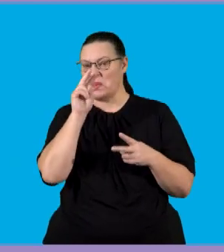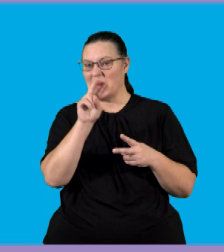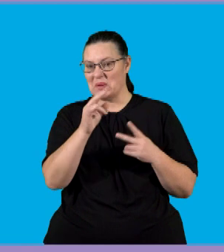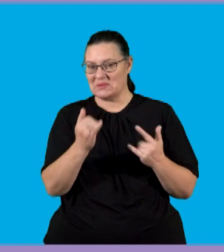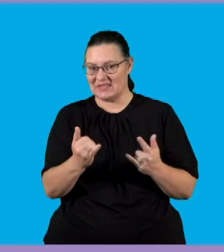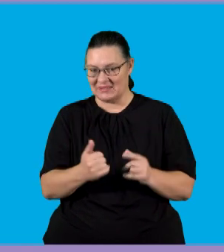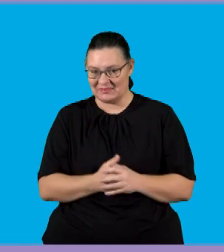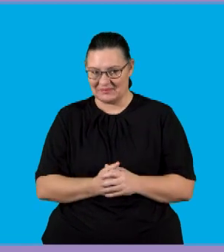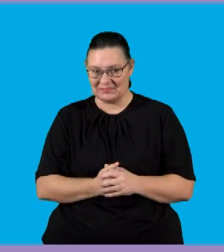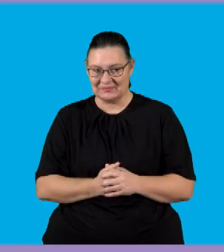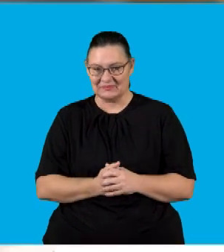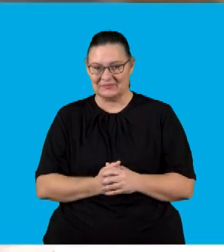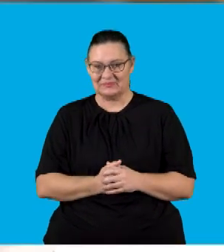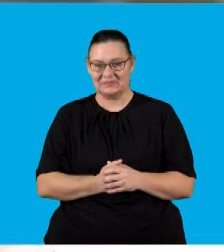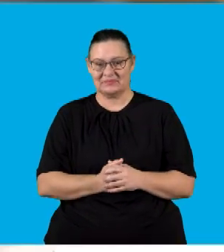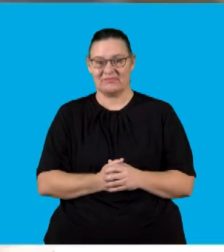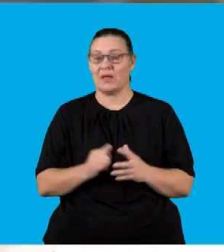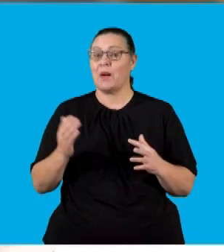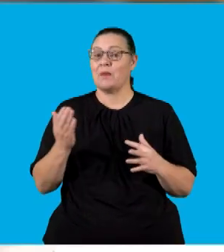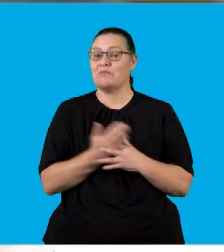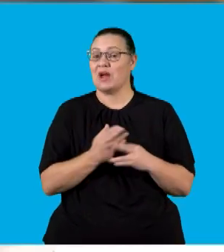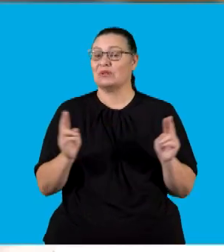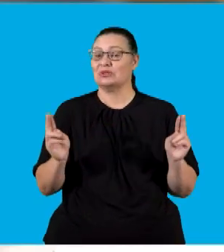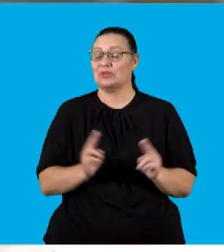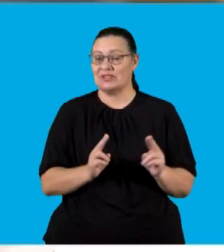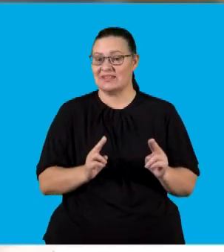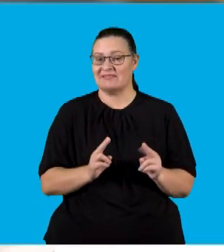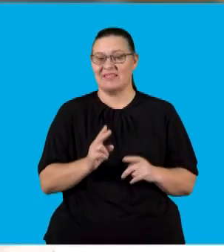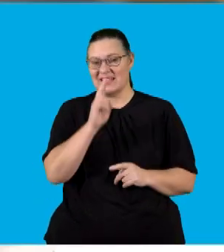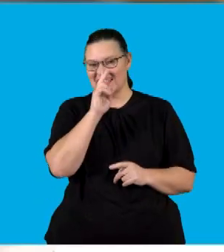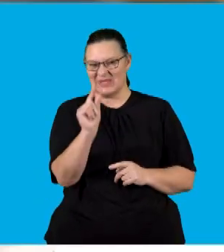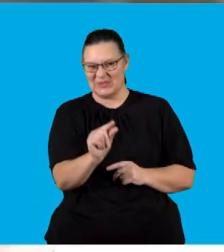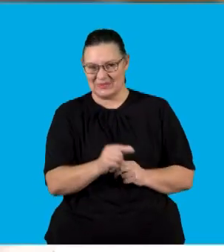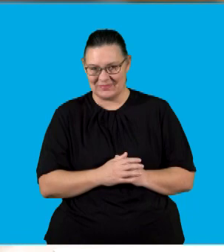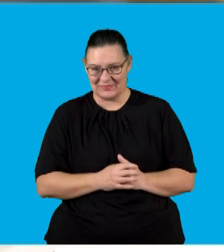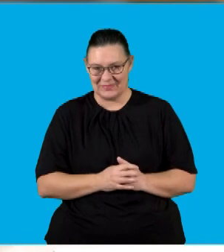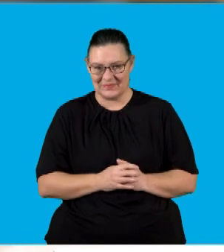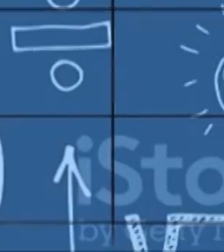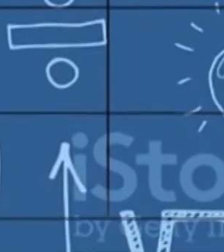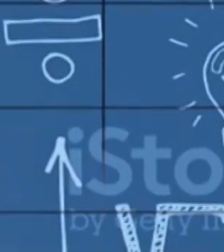in this lesson. Let's quickly go for an ad break and then we'll see you just now.